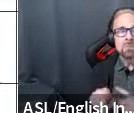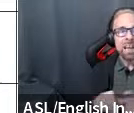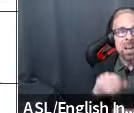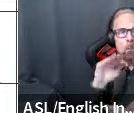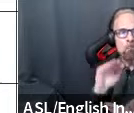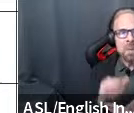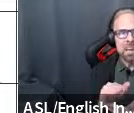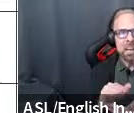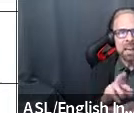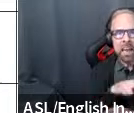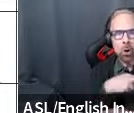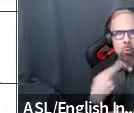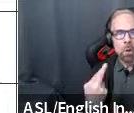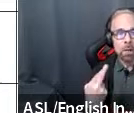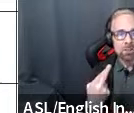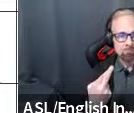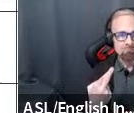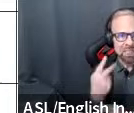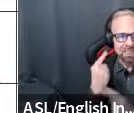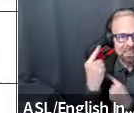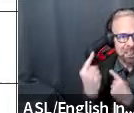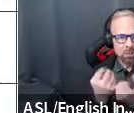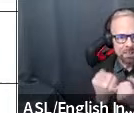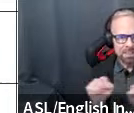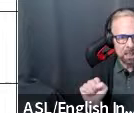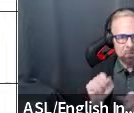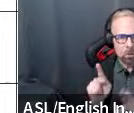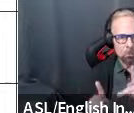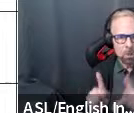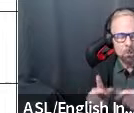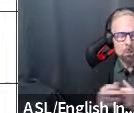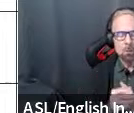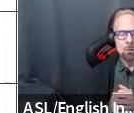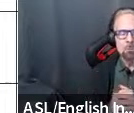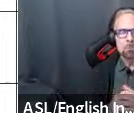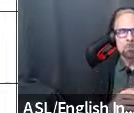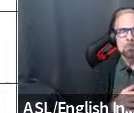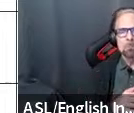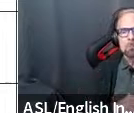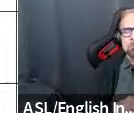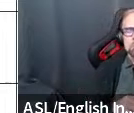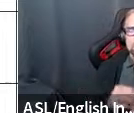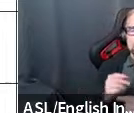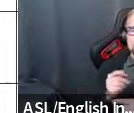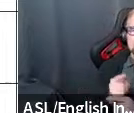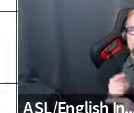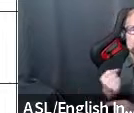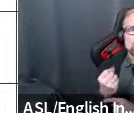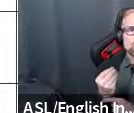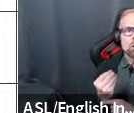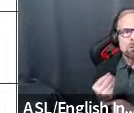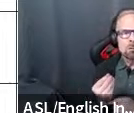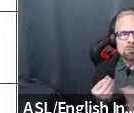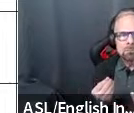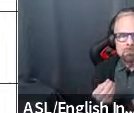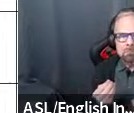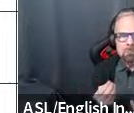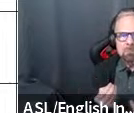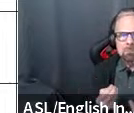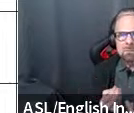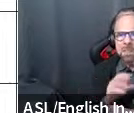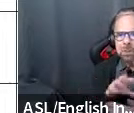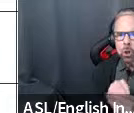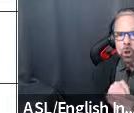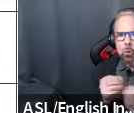safety? Both, with the thought of eliminating traffic deaths and serious injuries. So there's mobility and safety also in